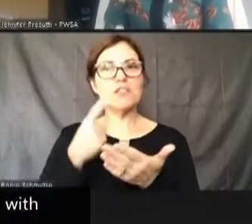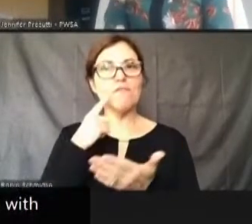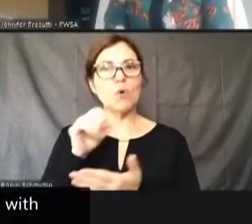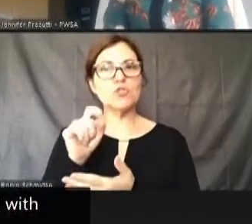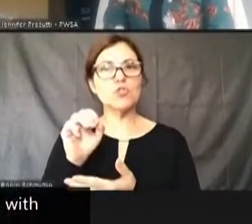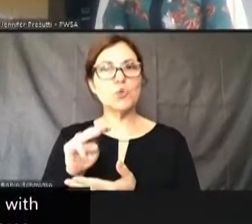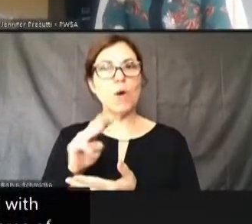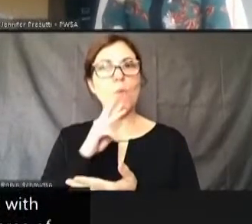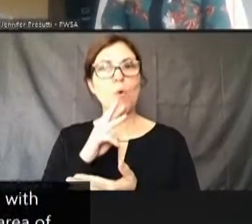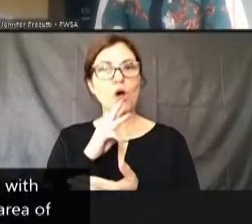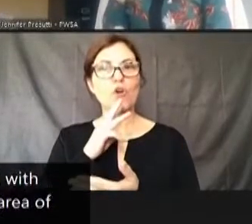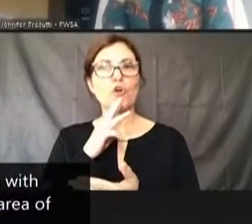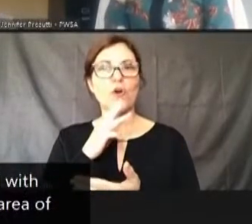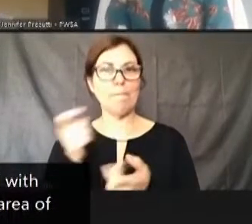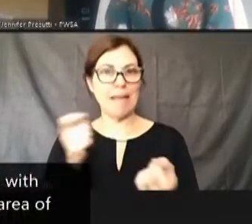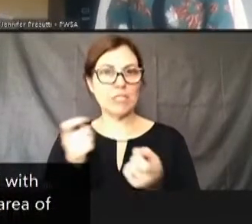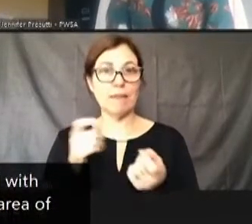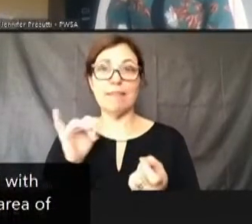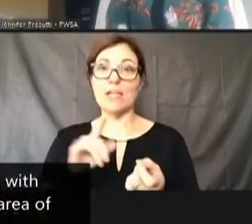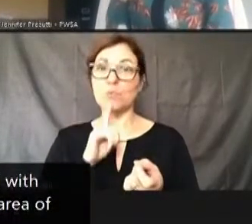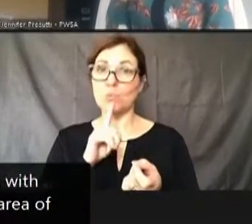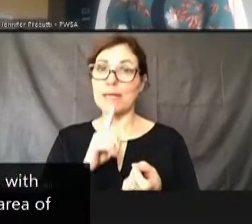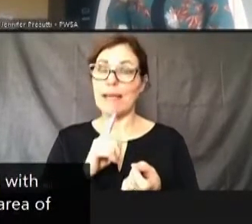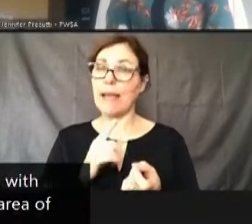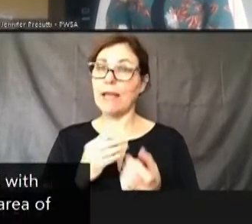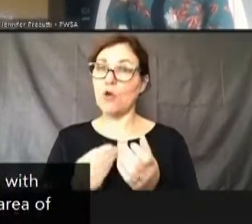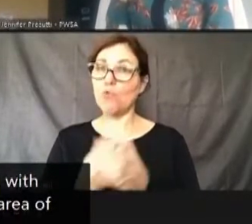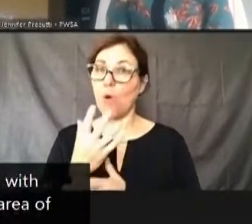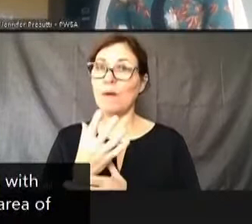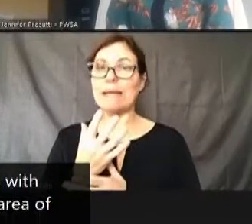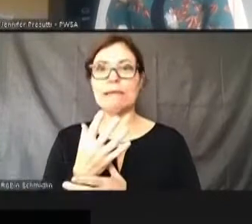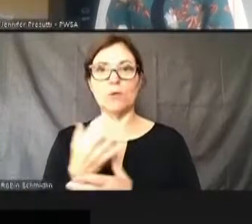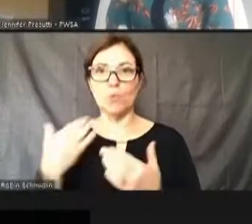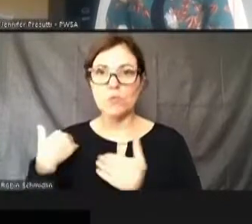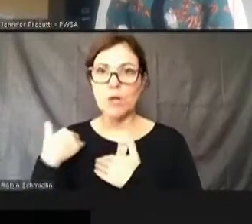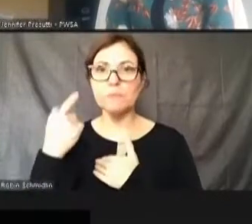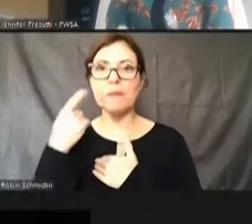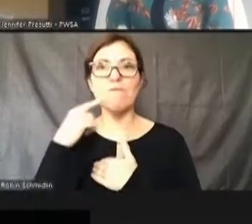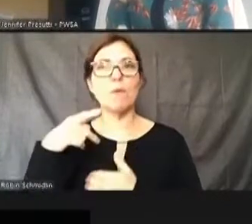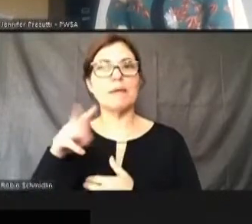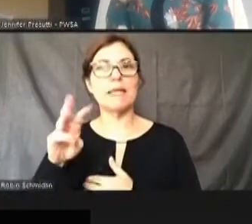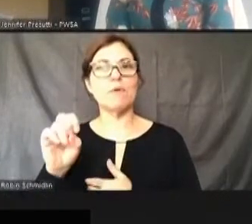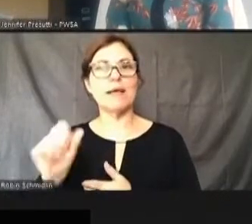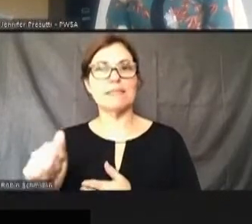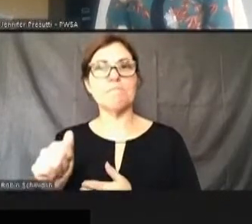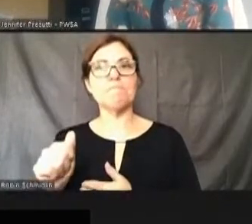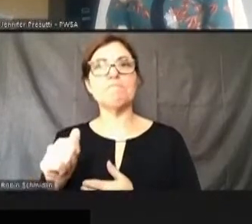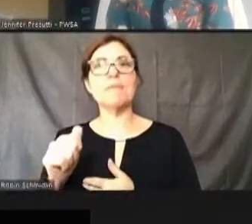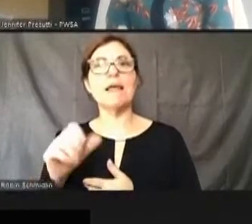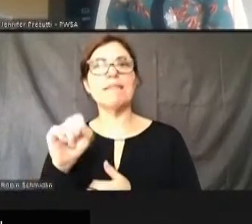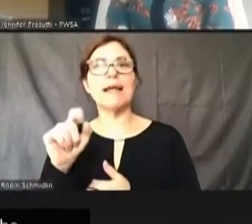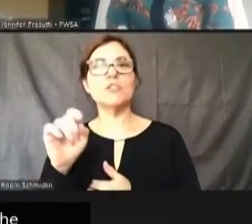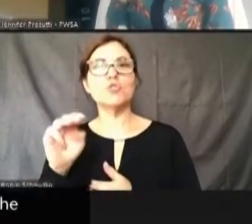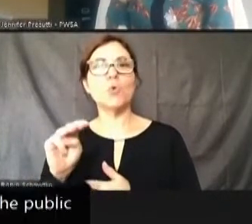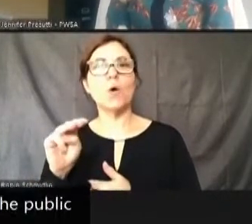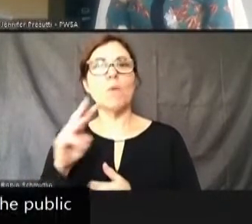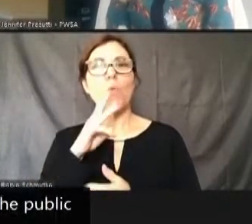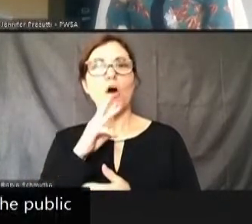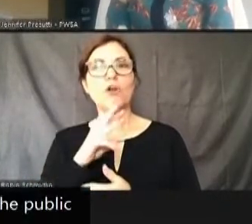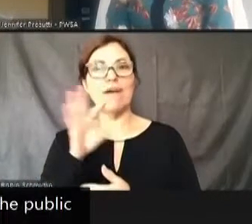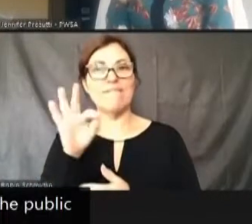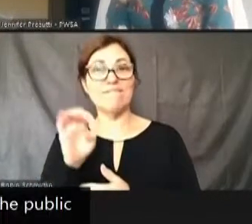growing area of our responsibilities at PWSA. The stormwater fee, which was approved by the Public Utility